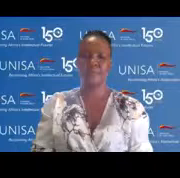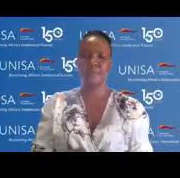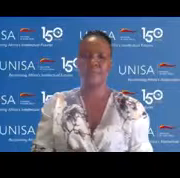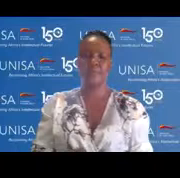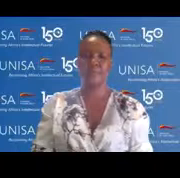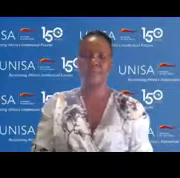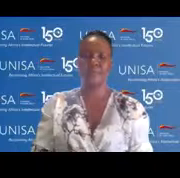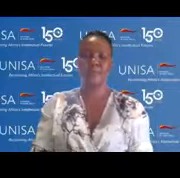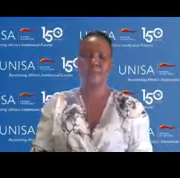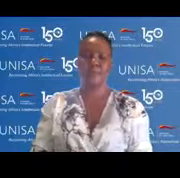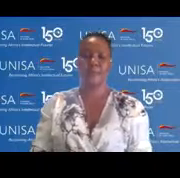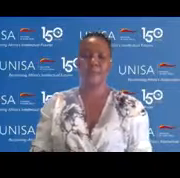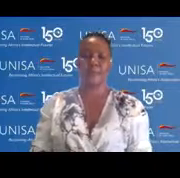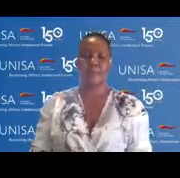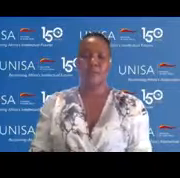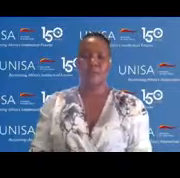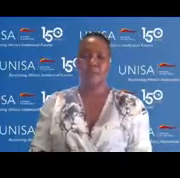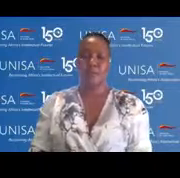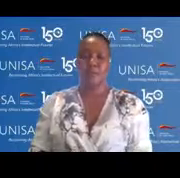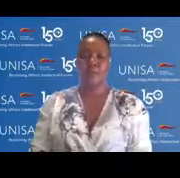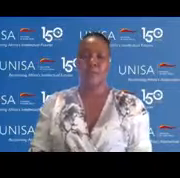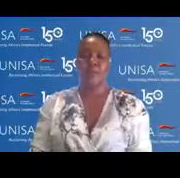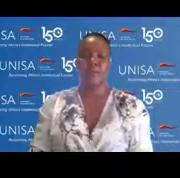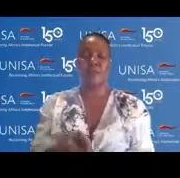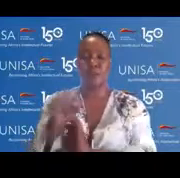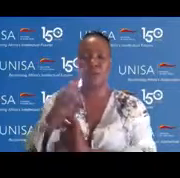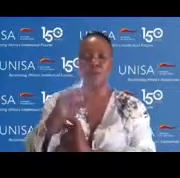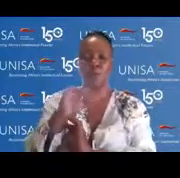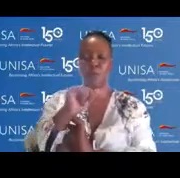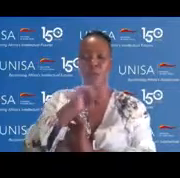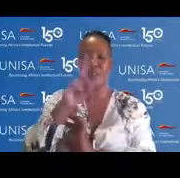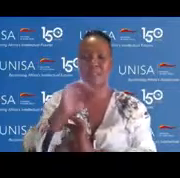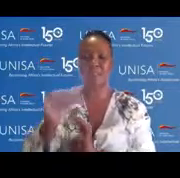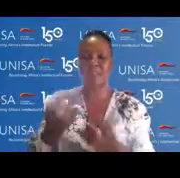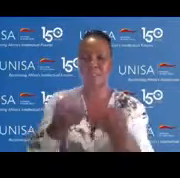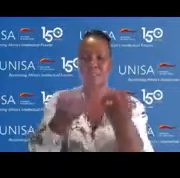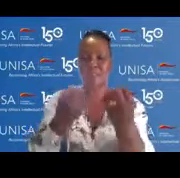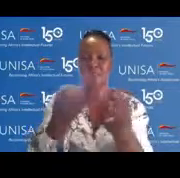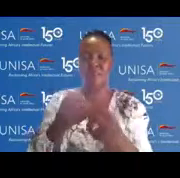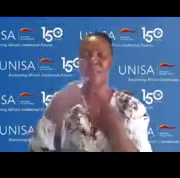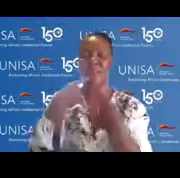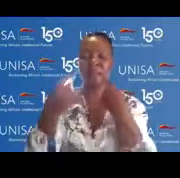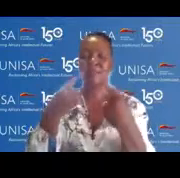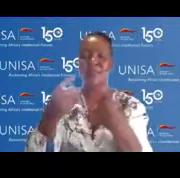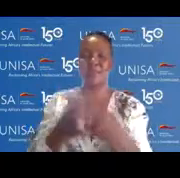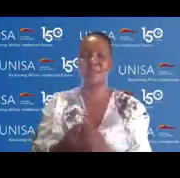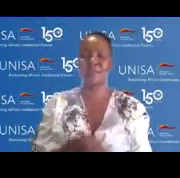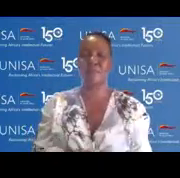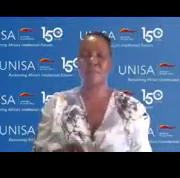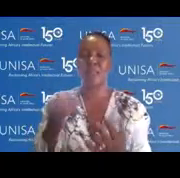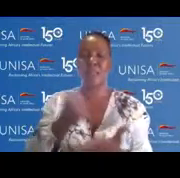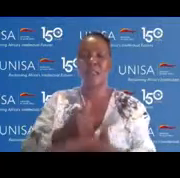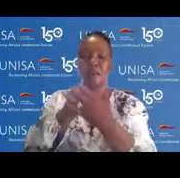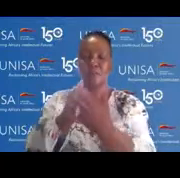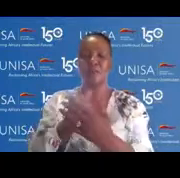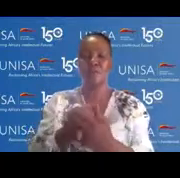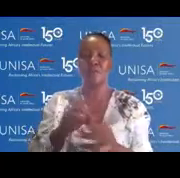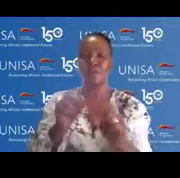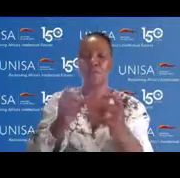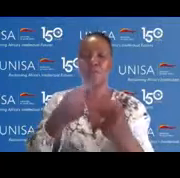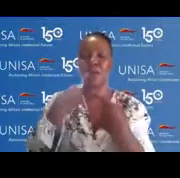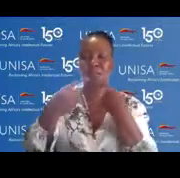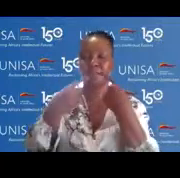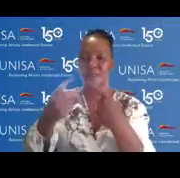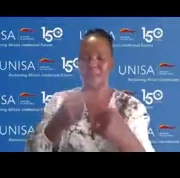Oh, awesome, Lawazi, you beautiful thing. Okay, so there we go. See, Lawazi could even have helped you guys with a quick answer there. So there we go. Thanks,